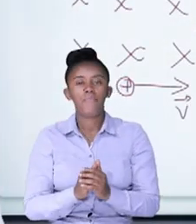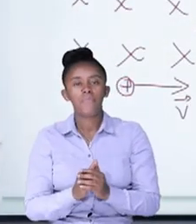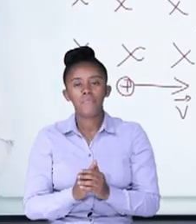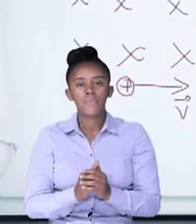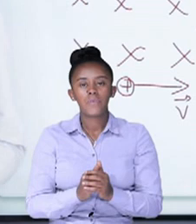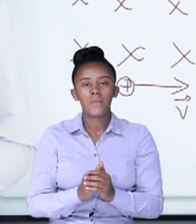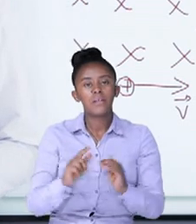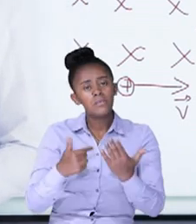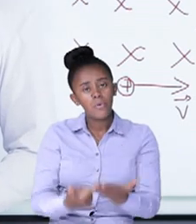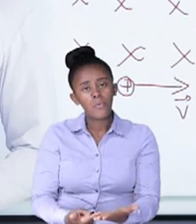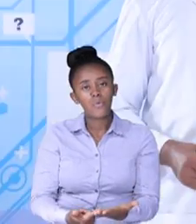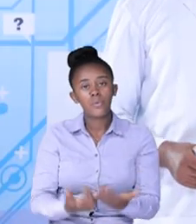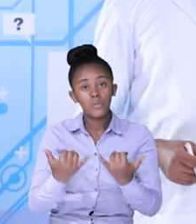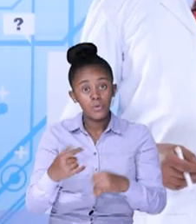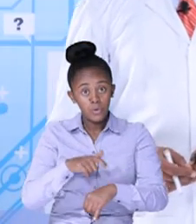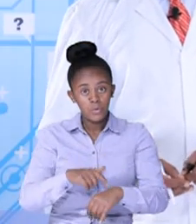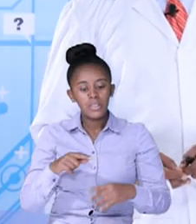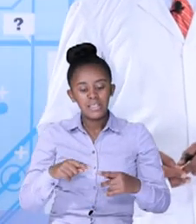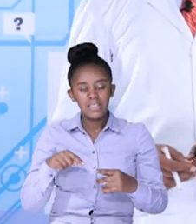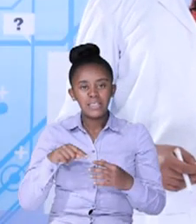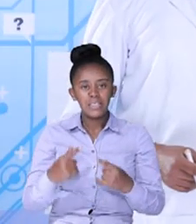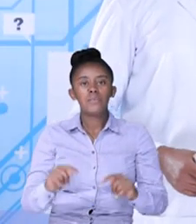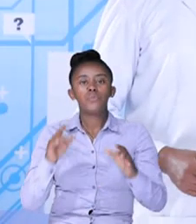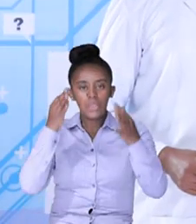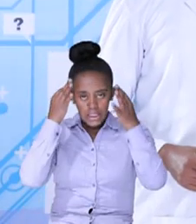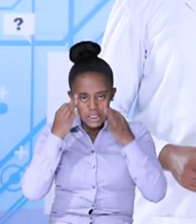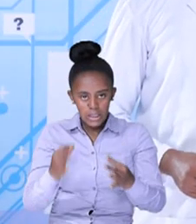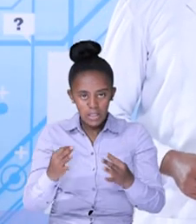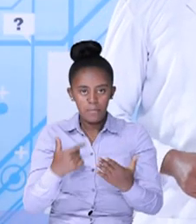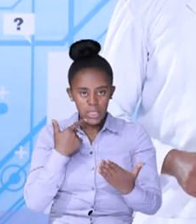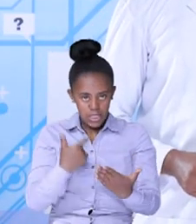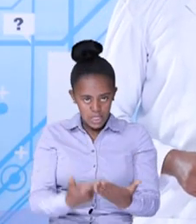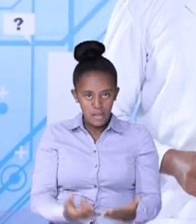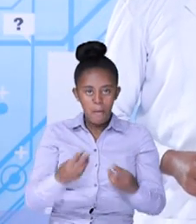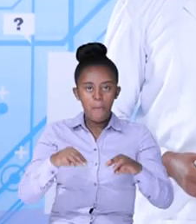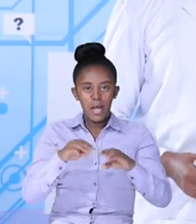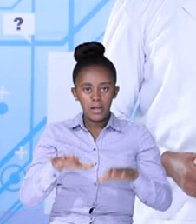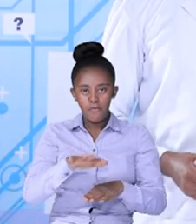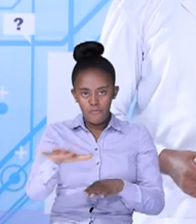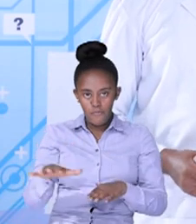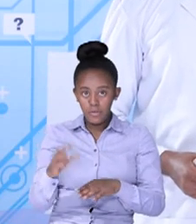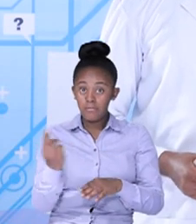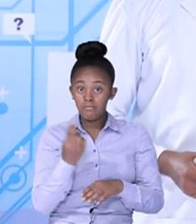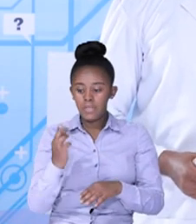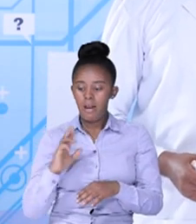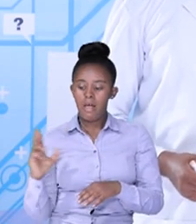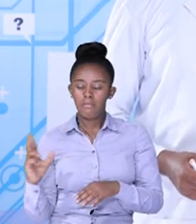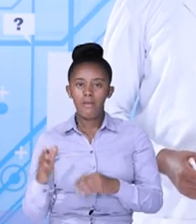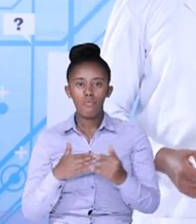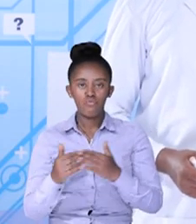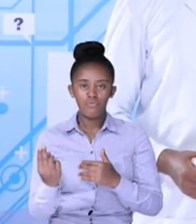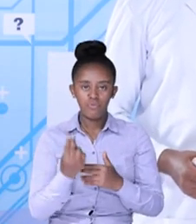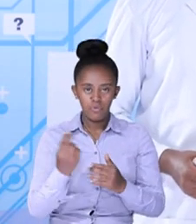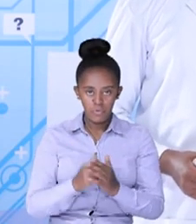previously. So today, let's try to determine this magnetic force using right-hand rule. It's possible to